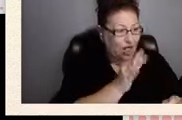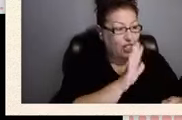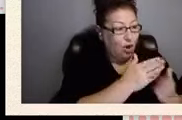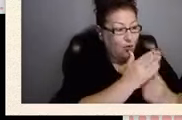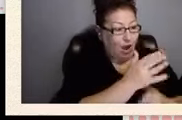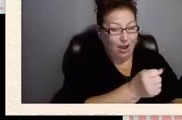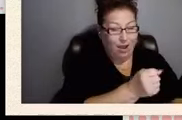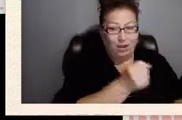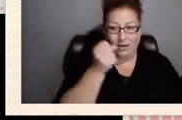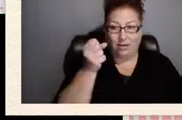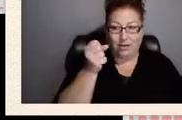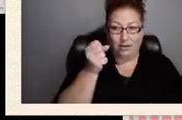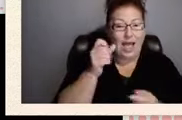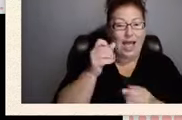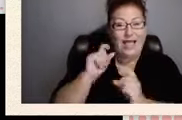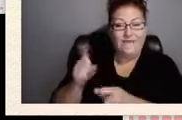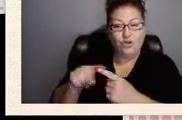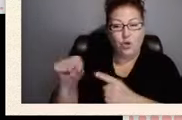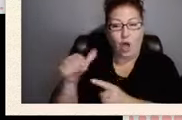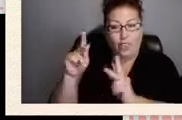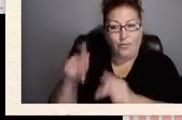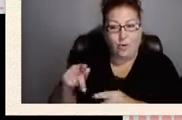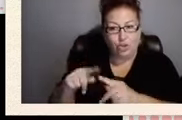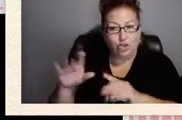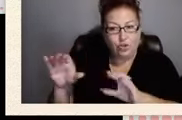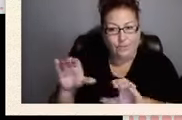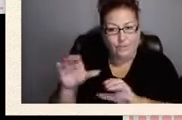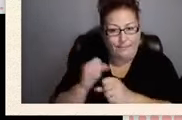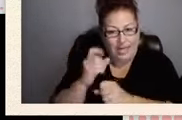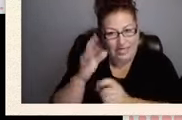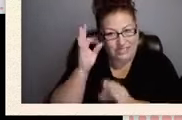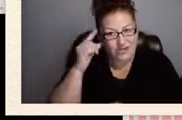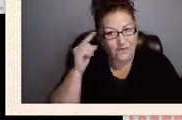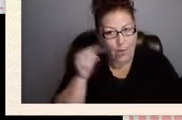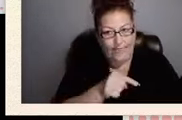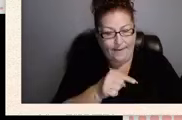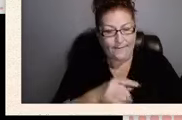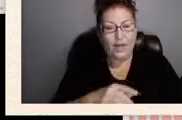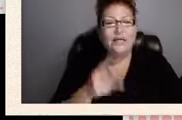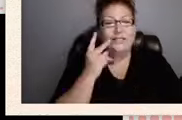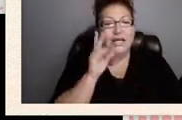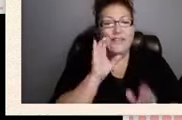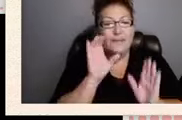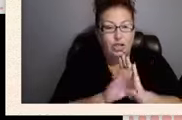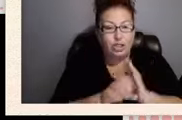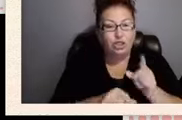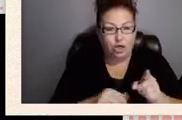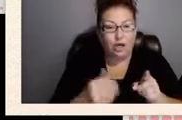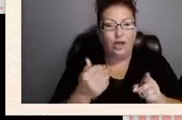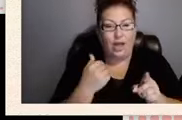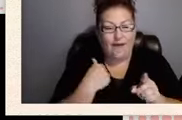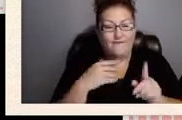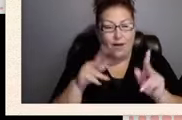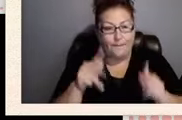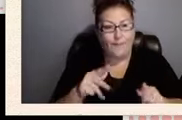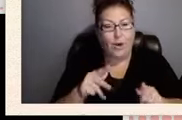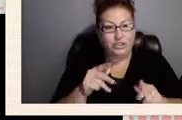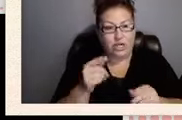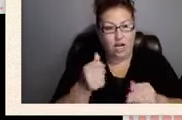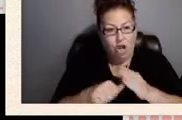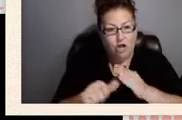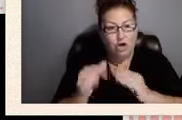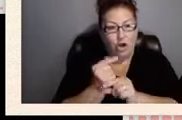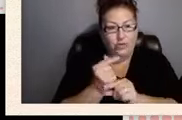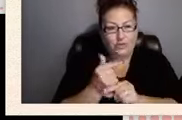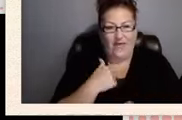exercise on their behalf. And in this little picture here, you can see that we have a person under guardianship and there's an X in front of